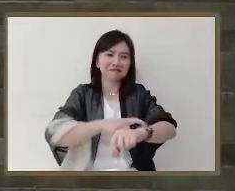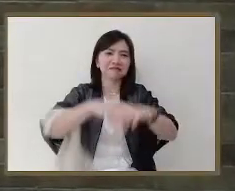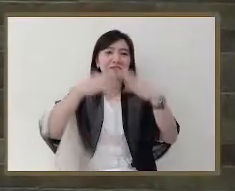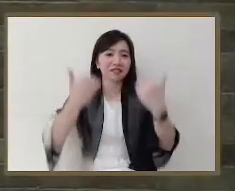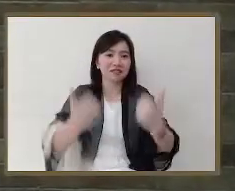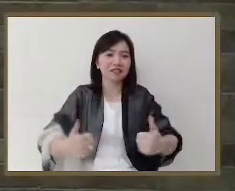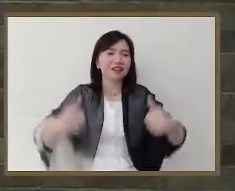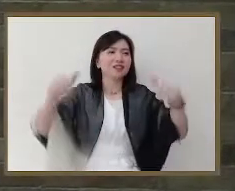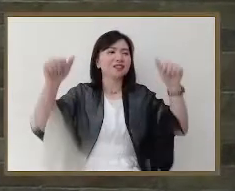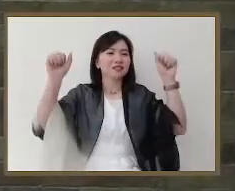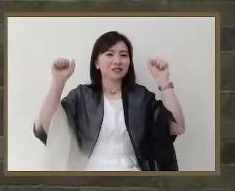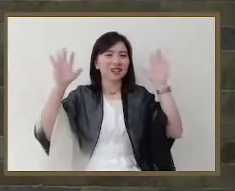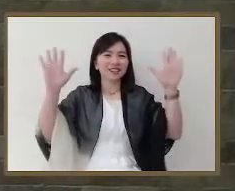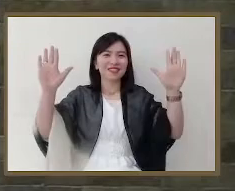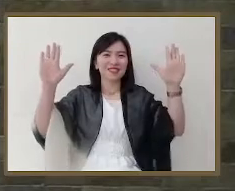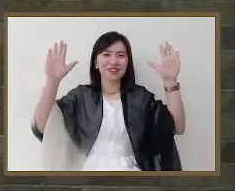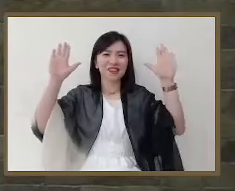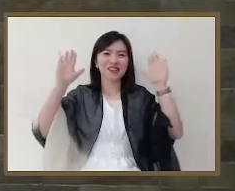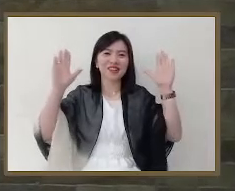time has